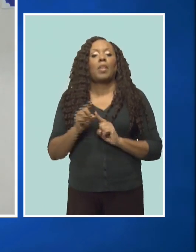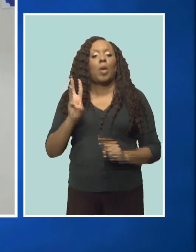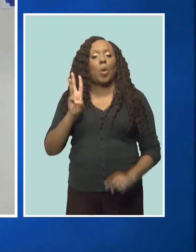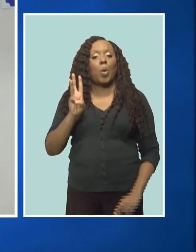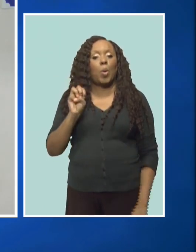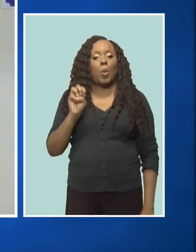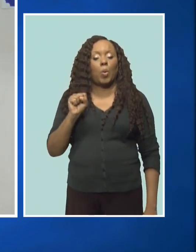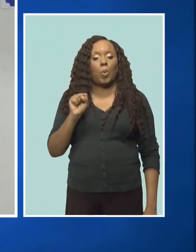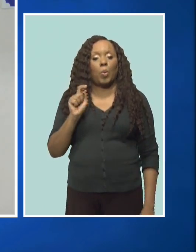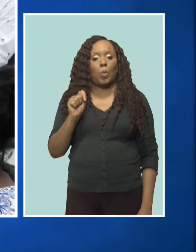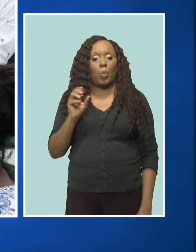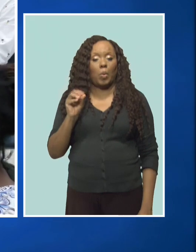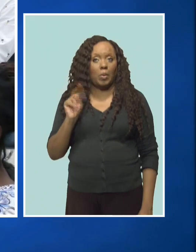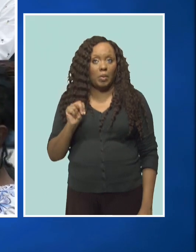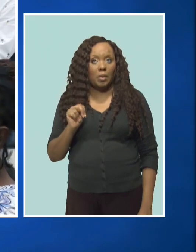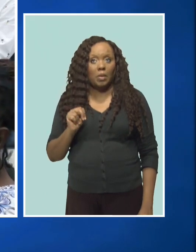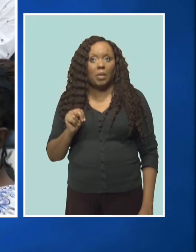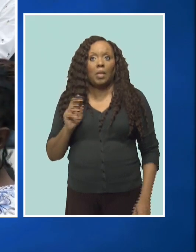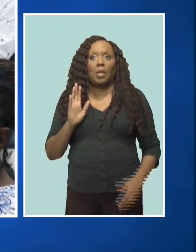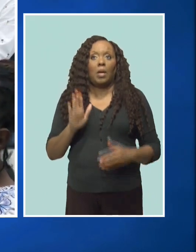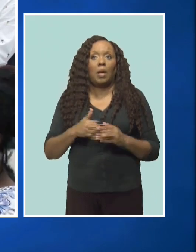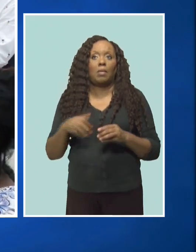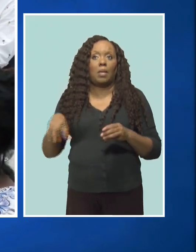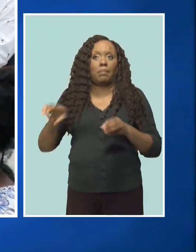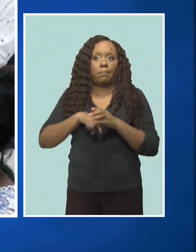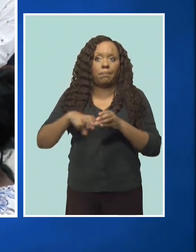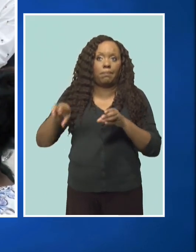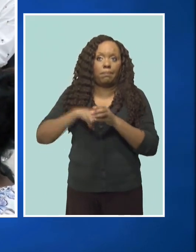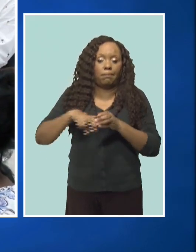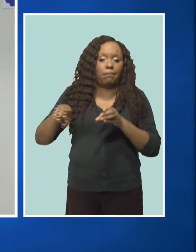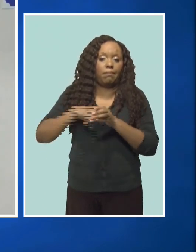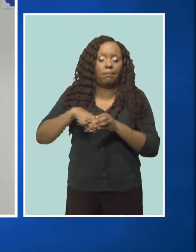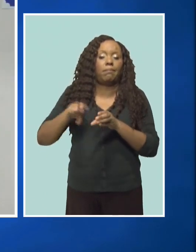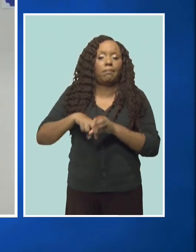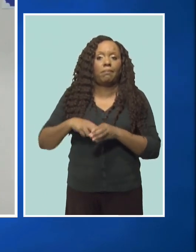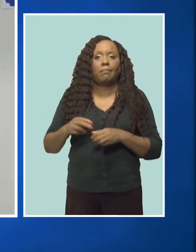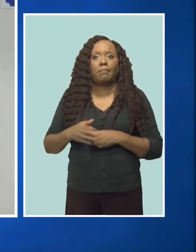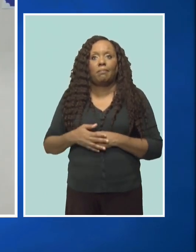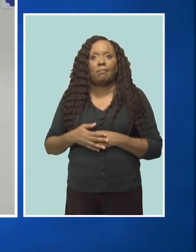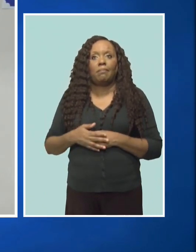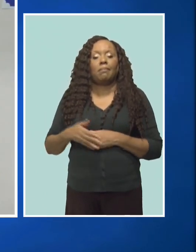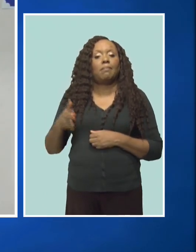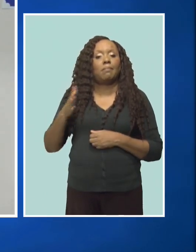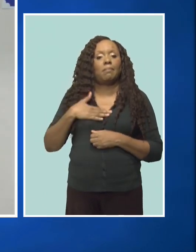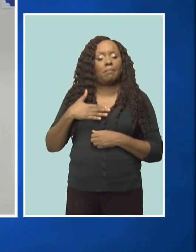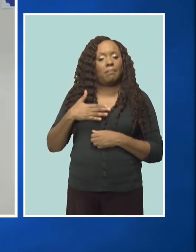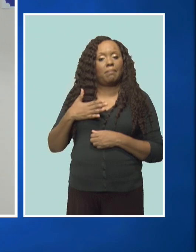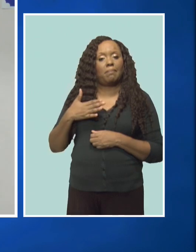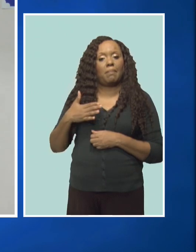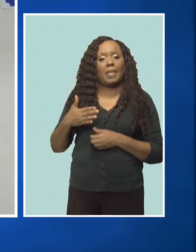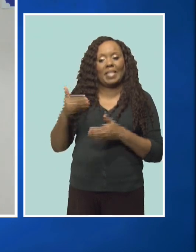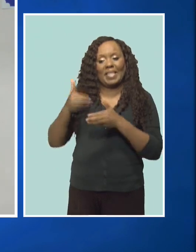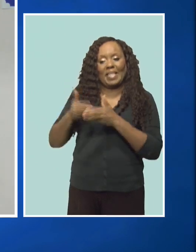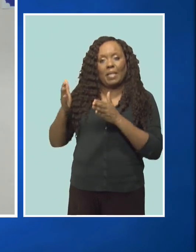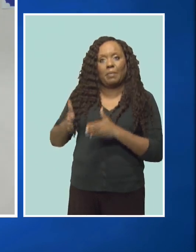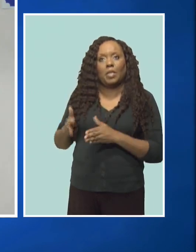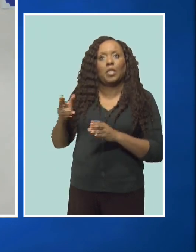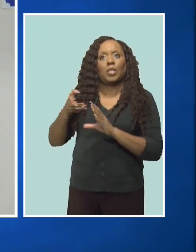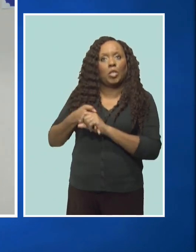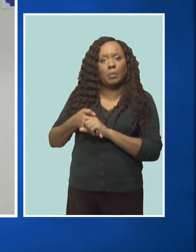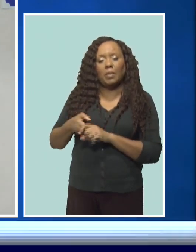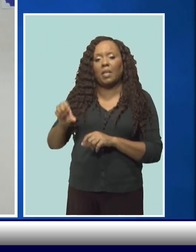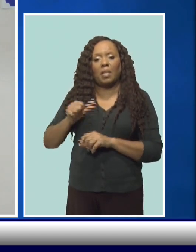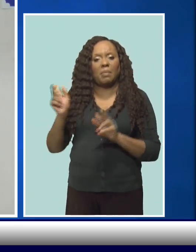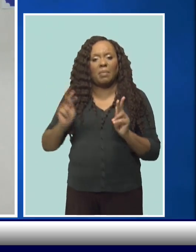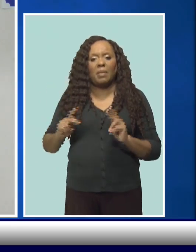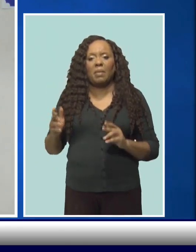James, and all of us fill up my car and come home by me. My next door neighbor joined us, and who's a doctor today, and then I